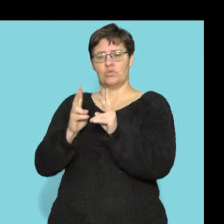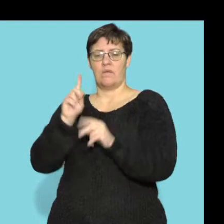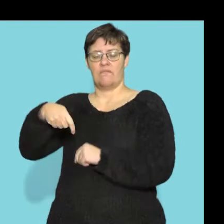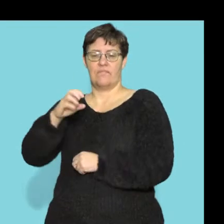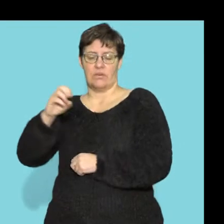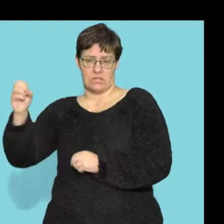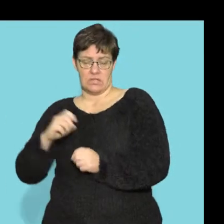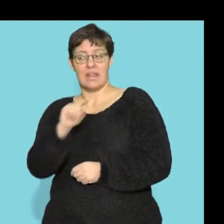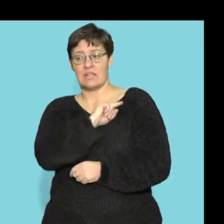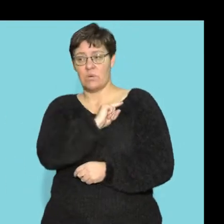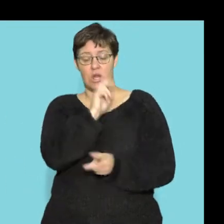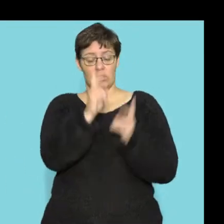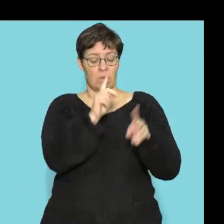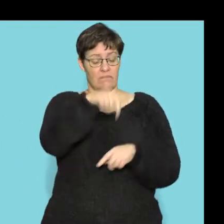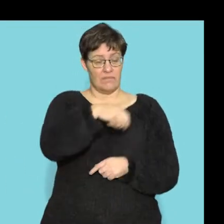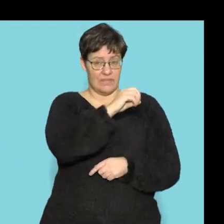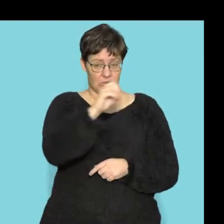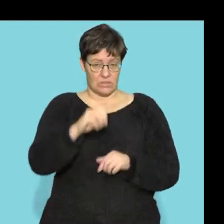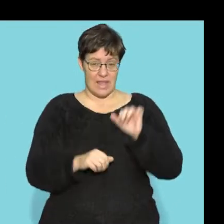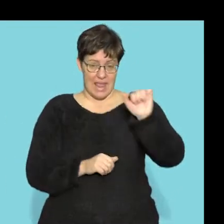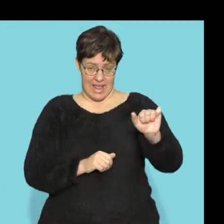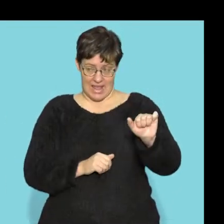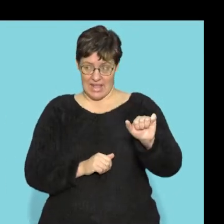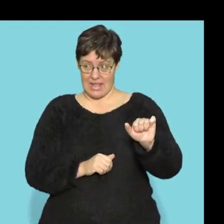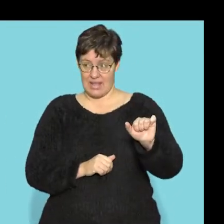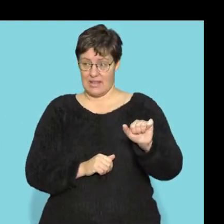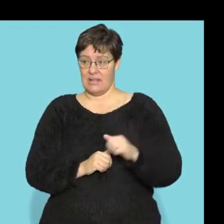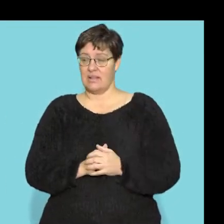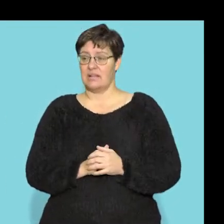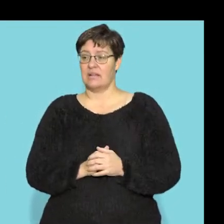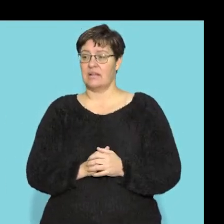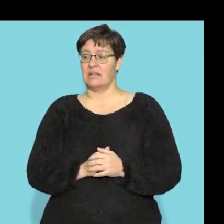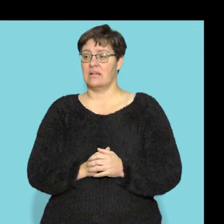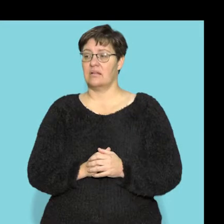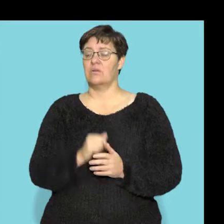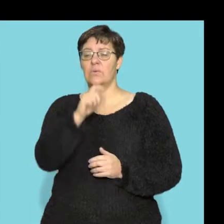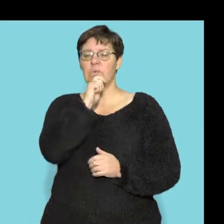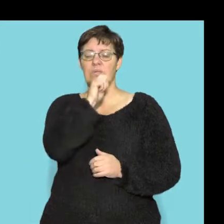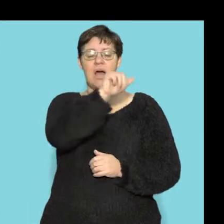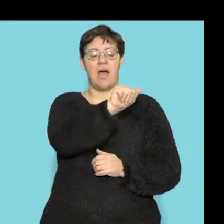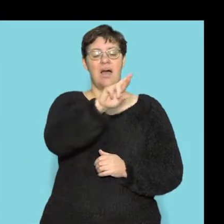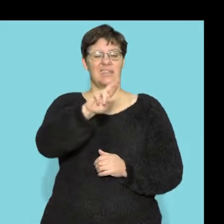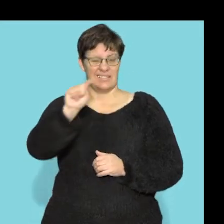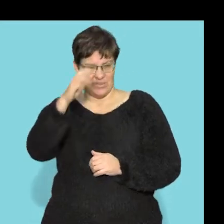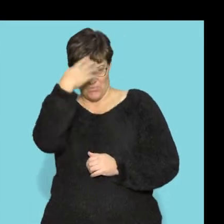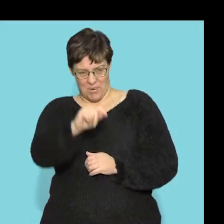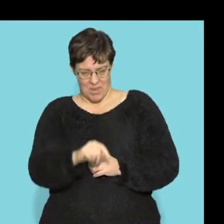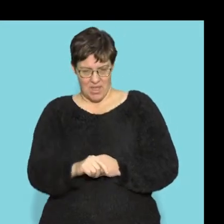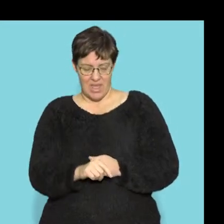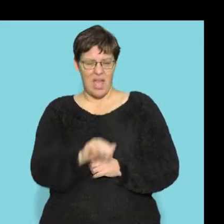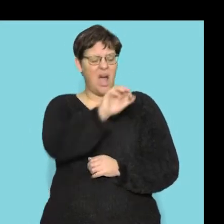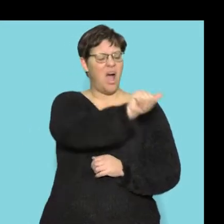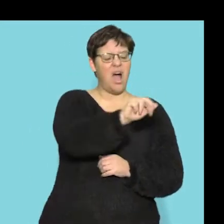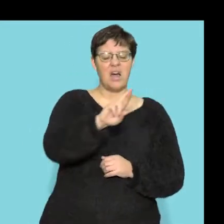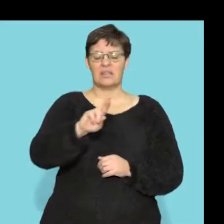Therefore, 12,000 Rand as your A. Remember, we always use art. What do we mean